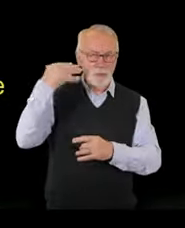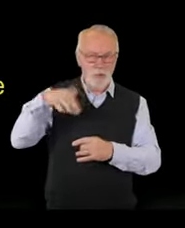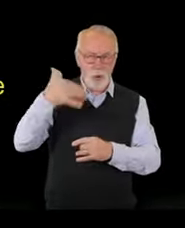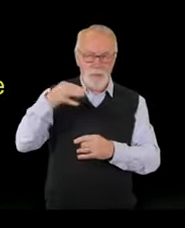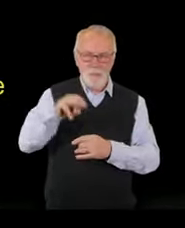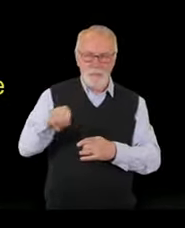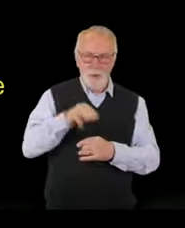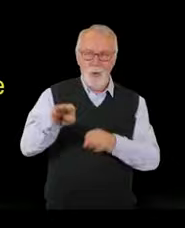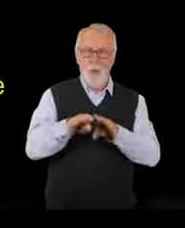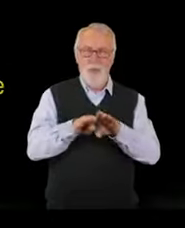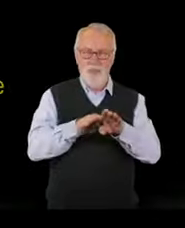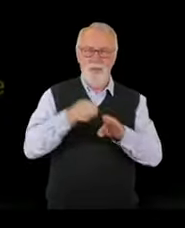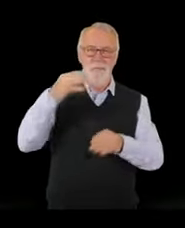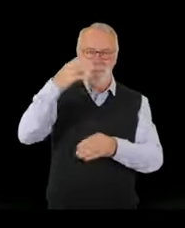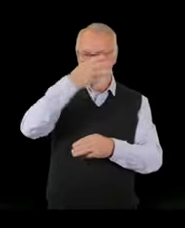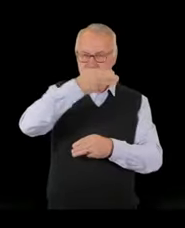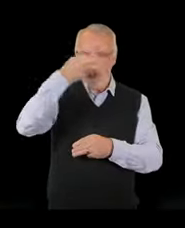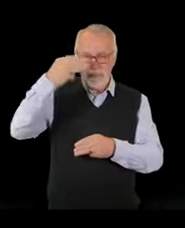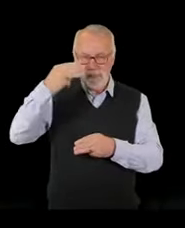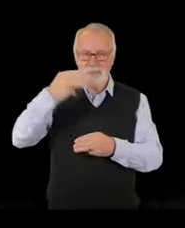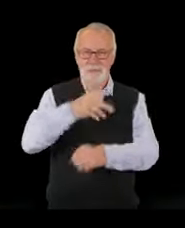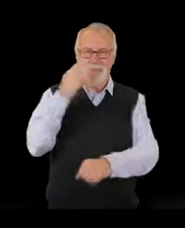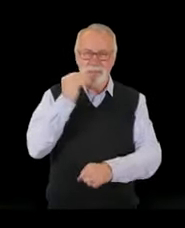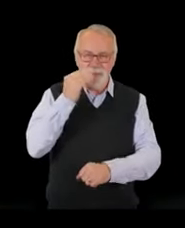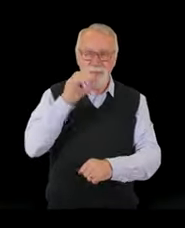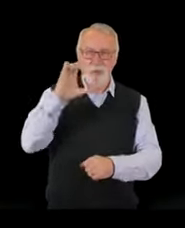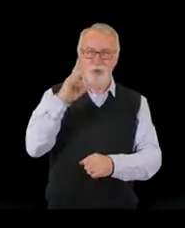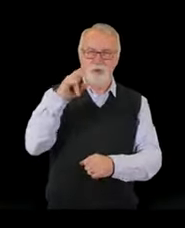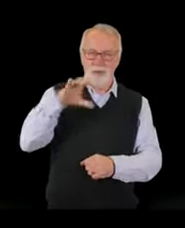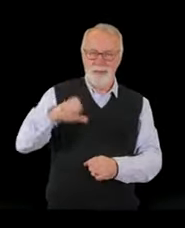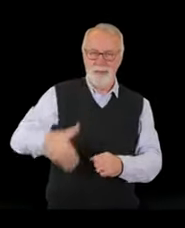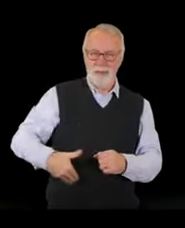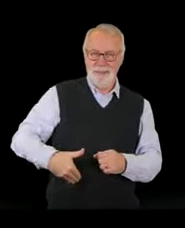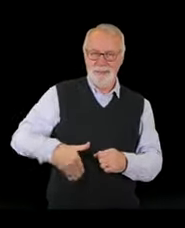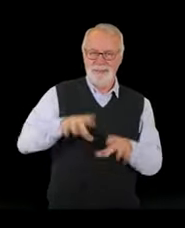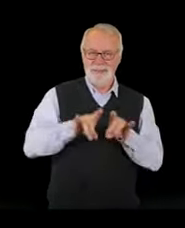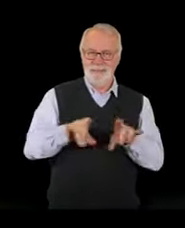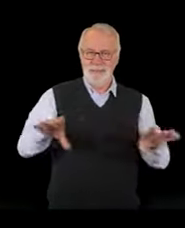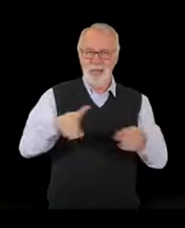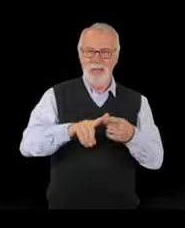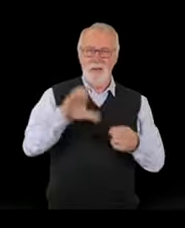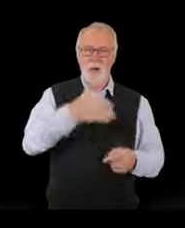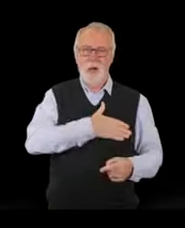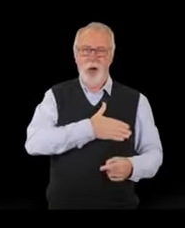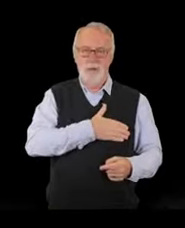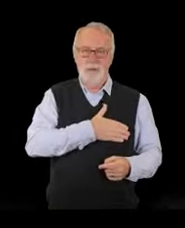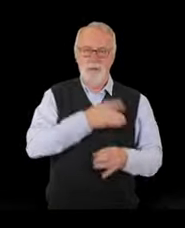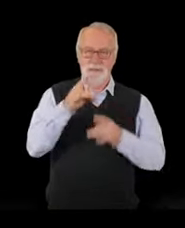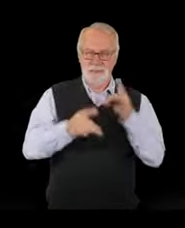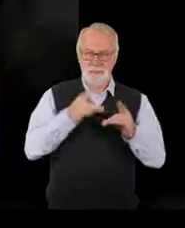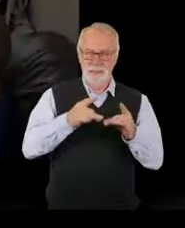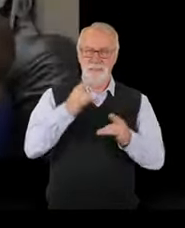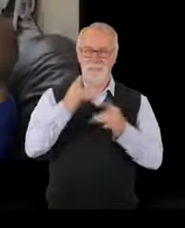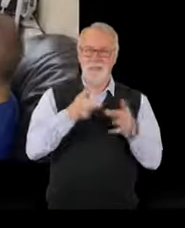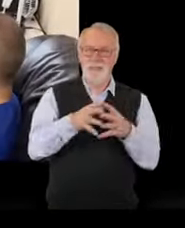chronic kidney disease and cardiovascular disease are also at increased risk of hearing loss including deafness.